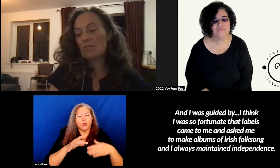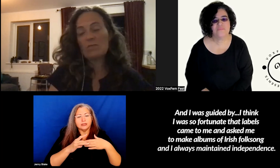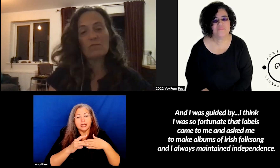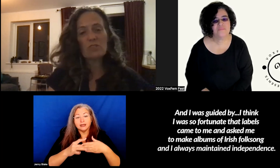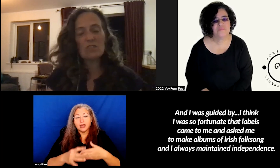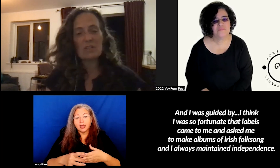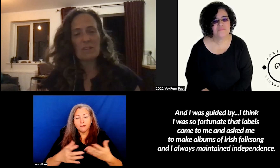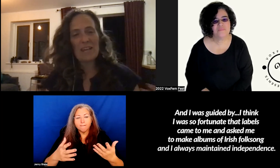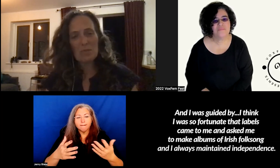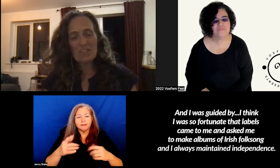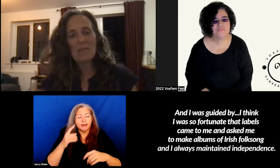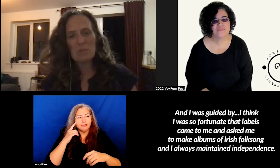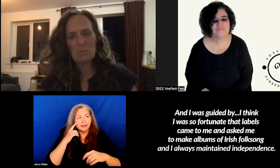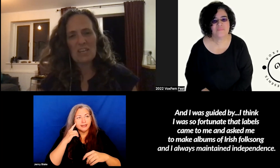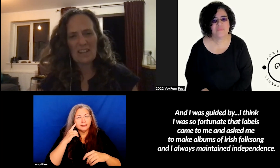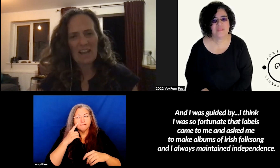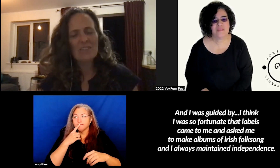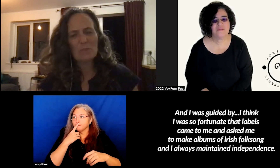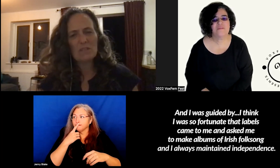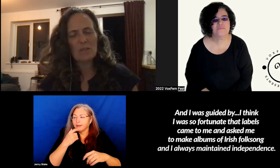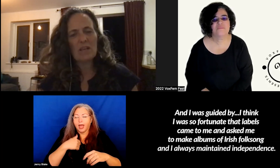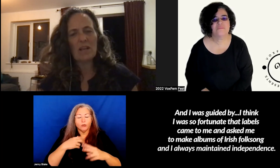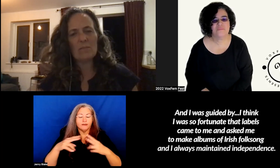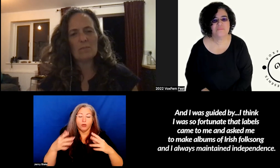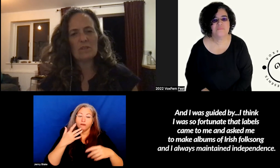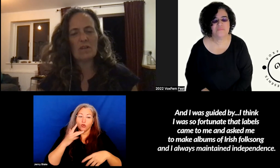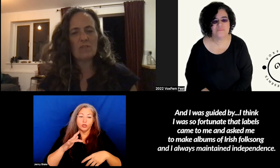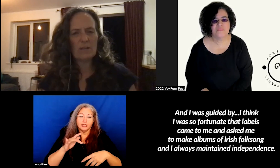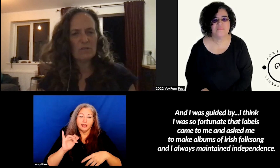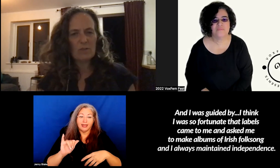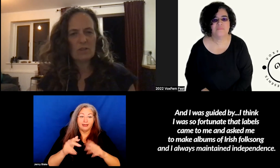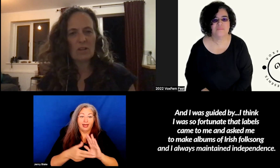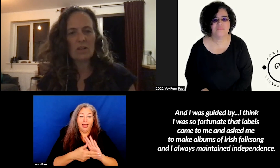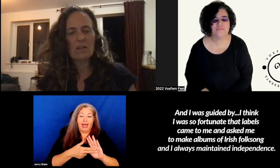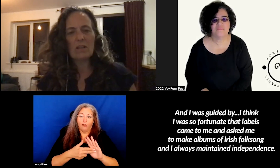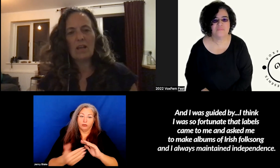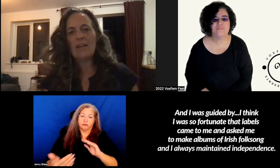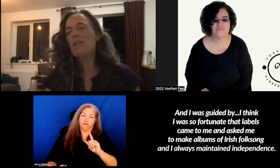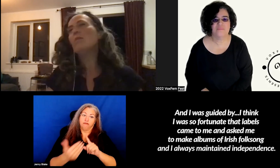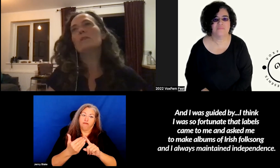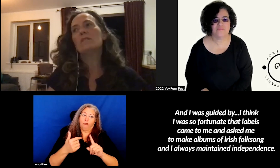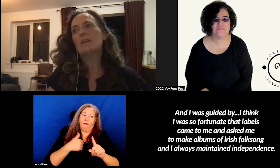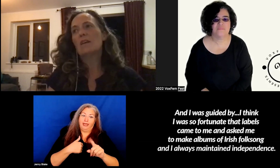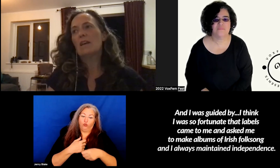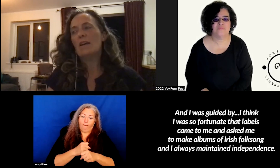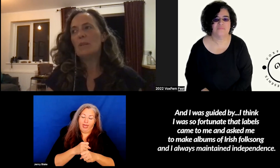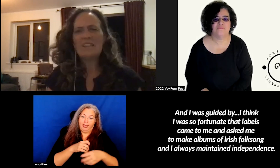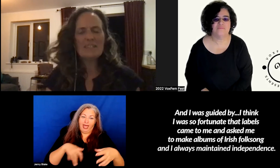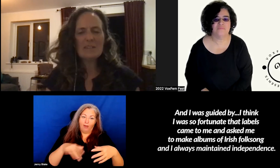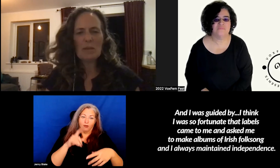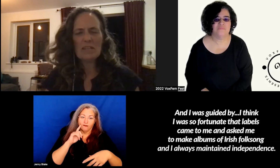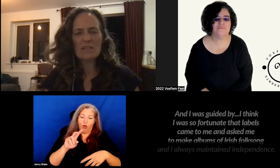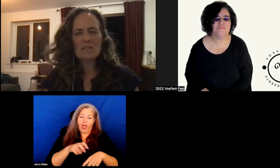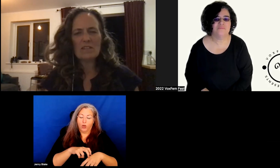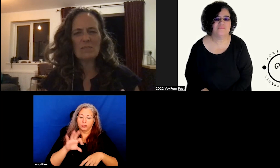I was so fortunate that labels came to me and asked me to make albums of Irish folk song. And I always